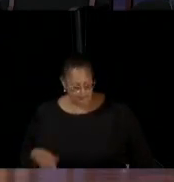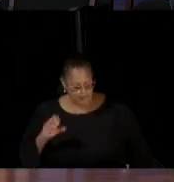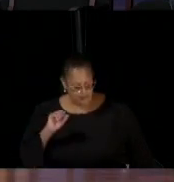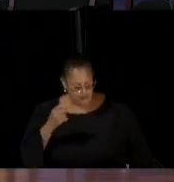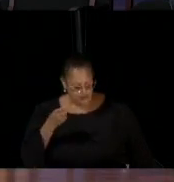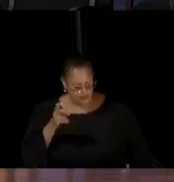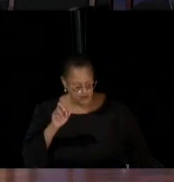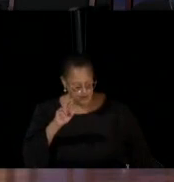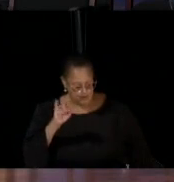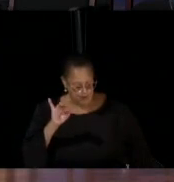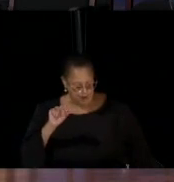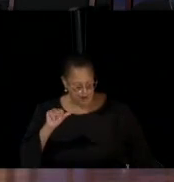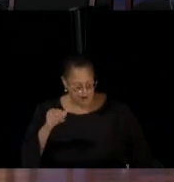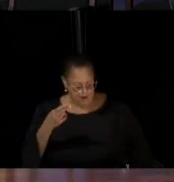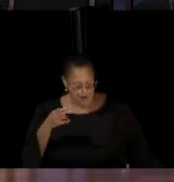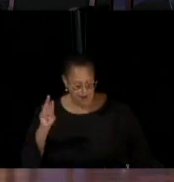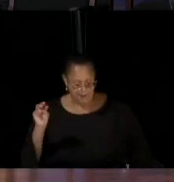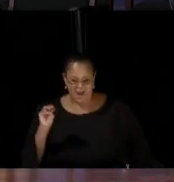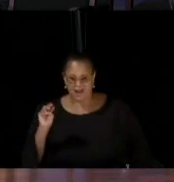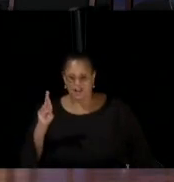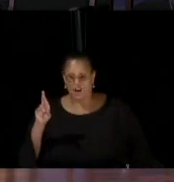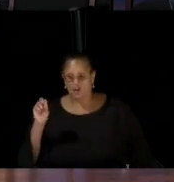Sharia Monica Roberts.